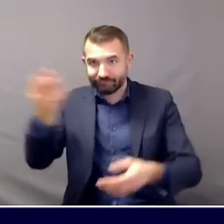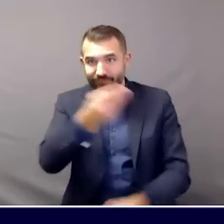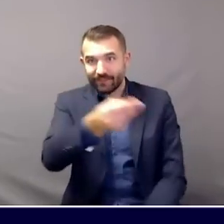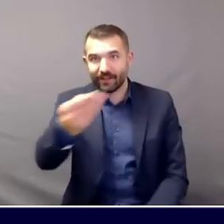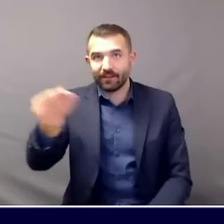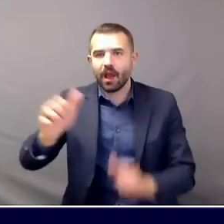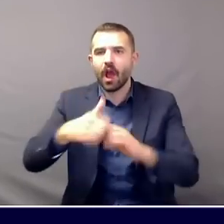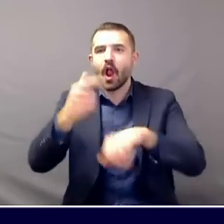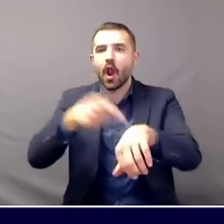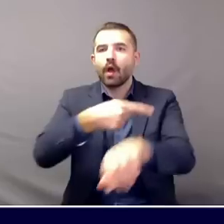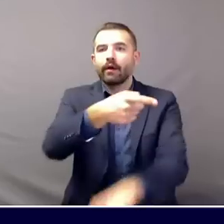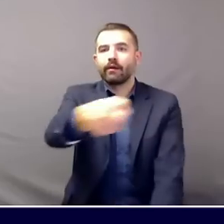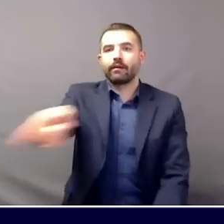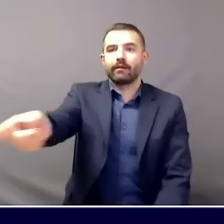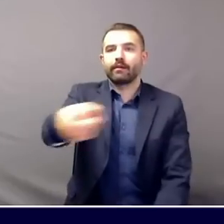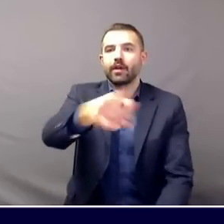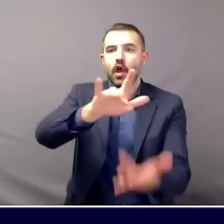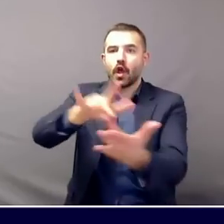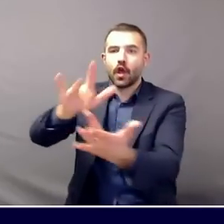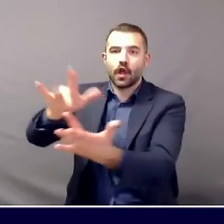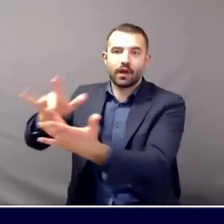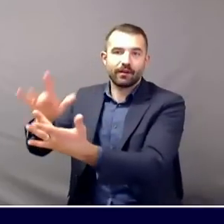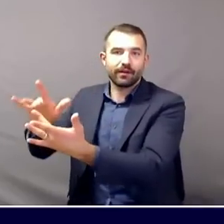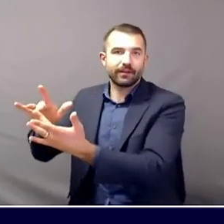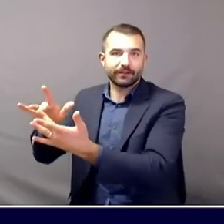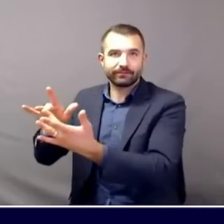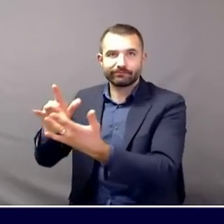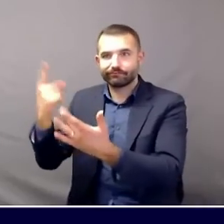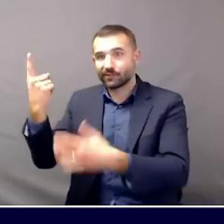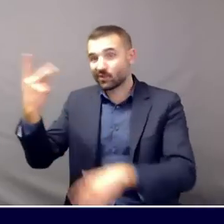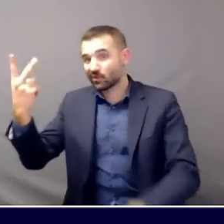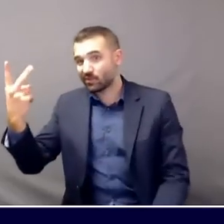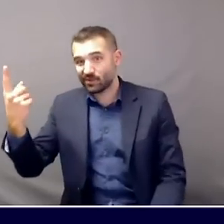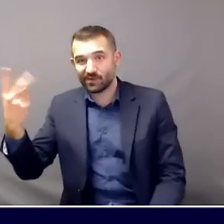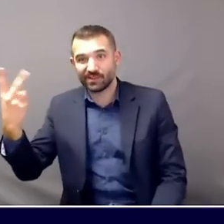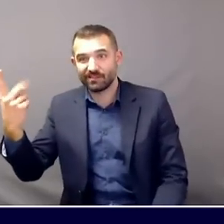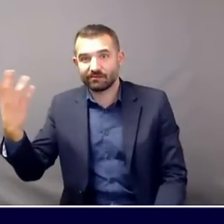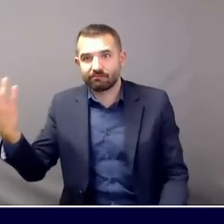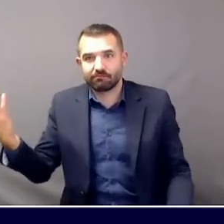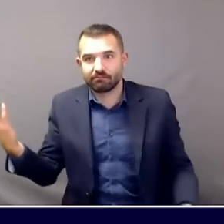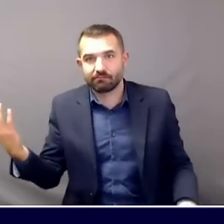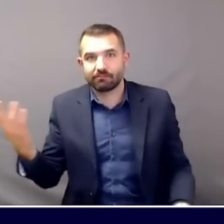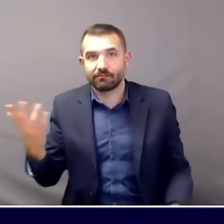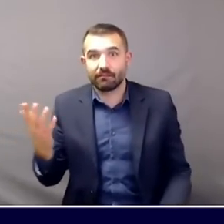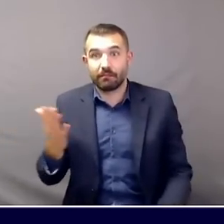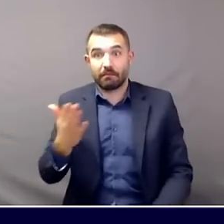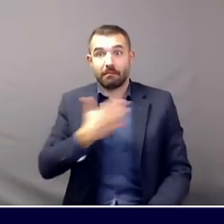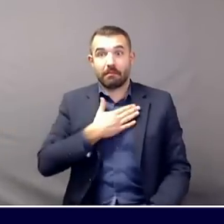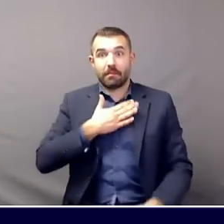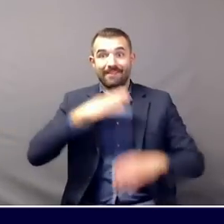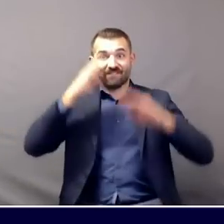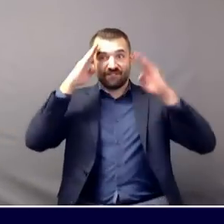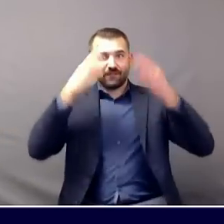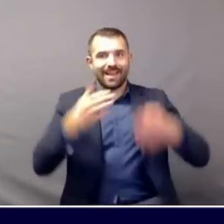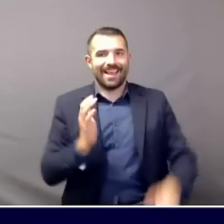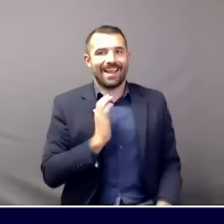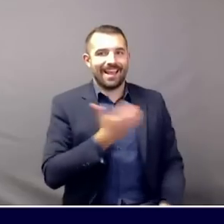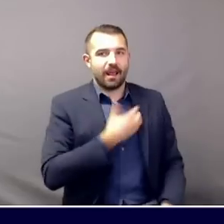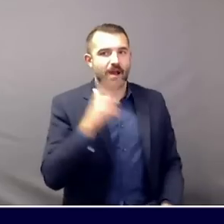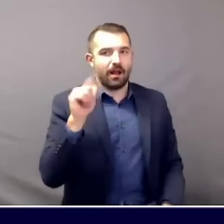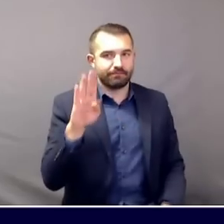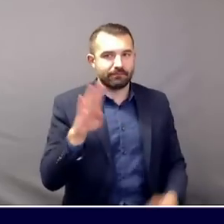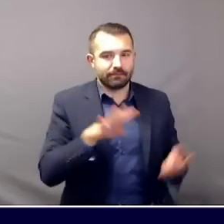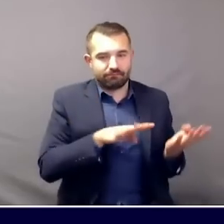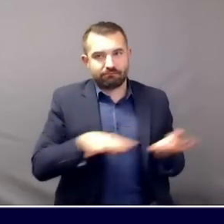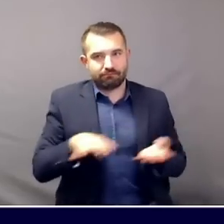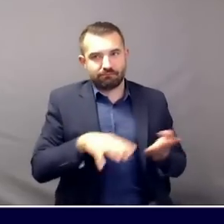we've focused on is making sure that our operations within the laboratory are as efficient and responsive as possible. And in that